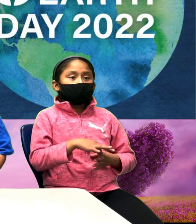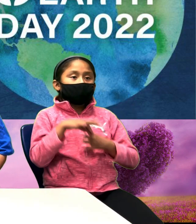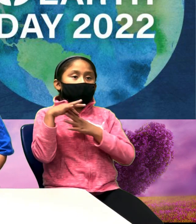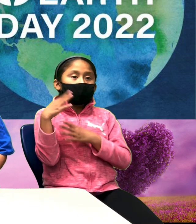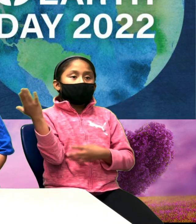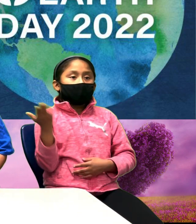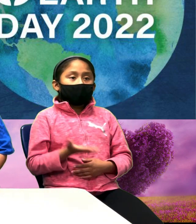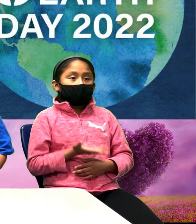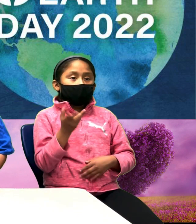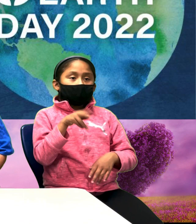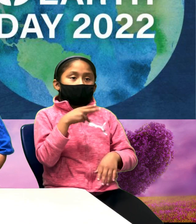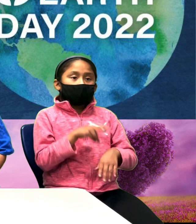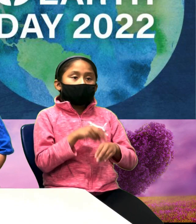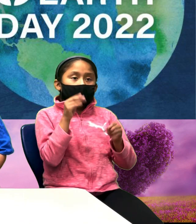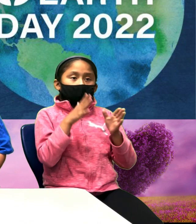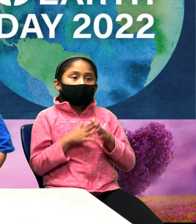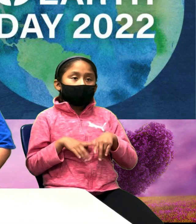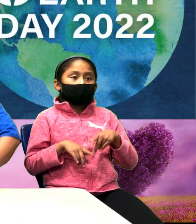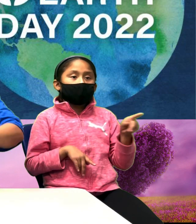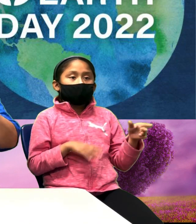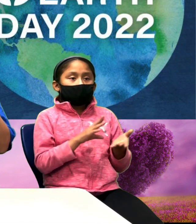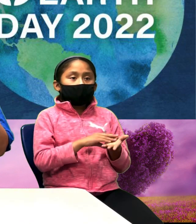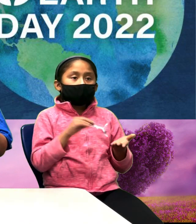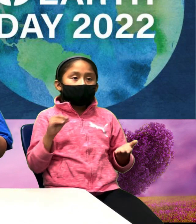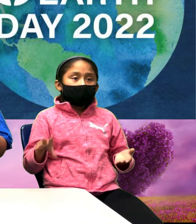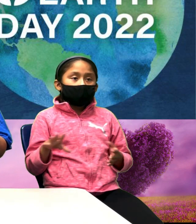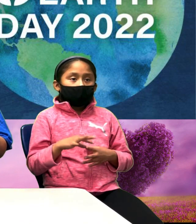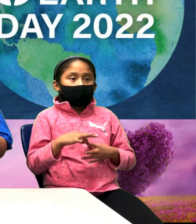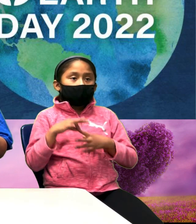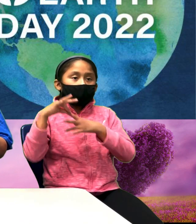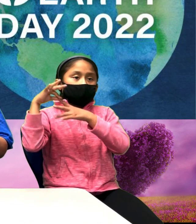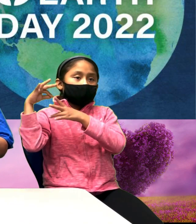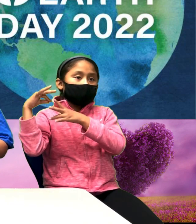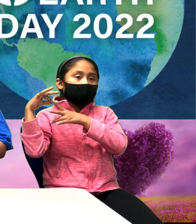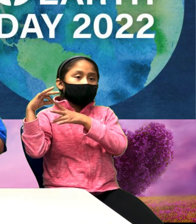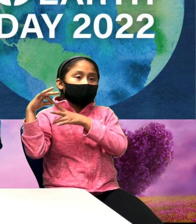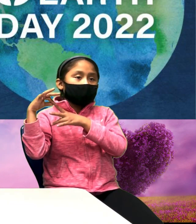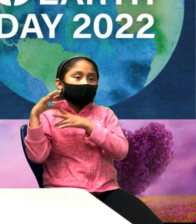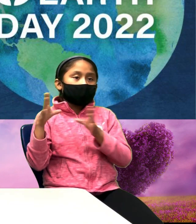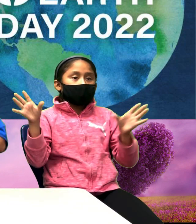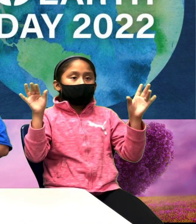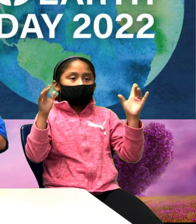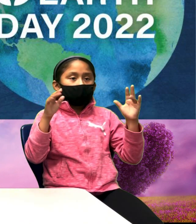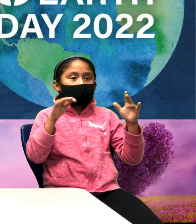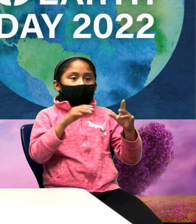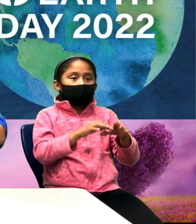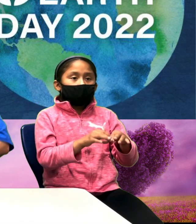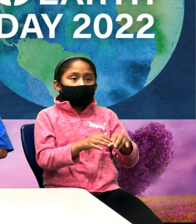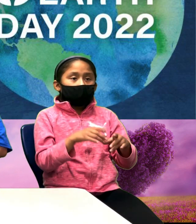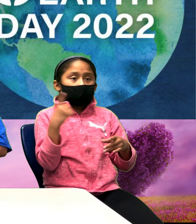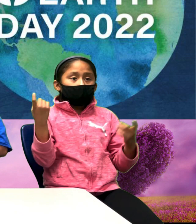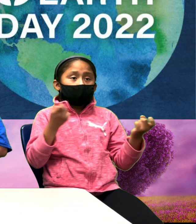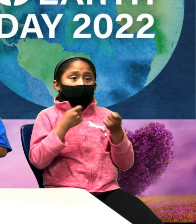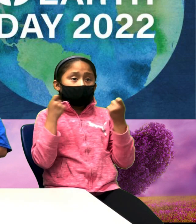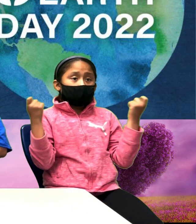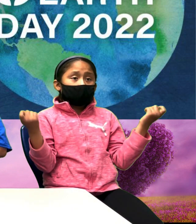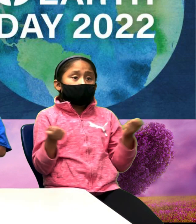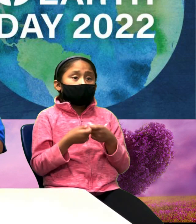the teachers, of course, will be celebrating this amazing